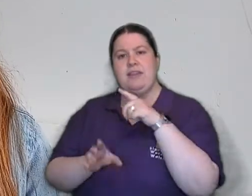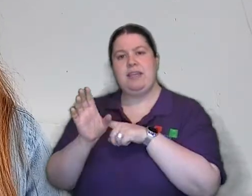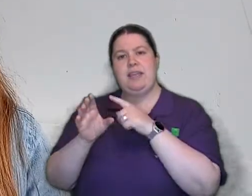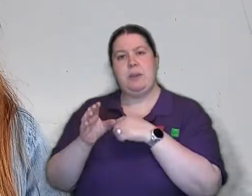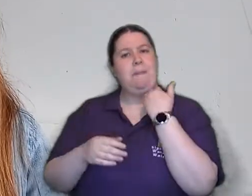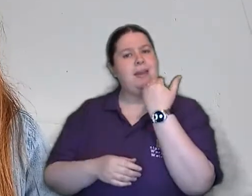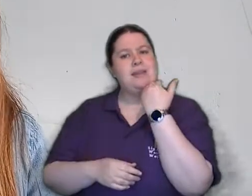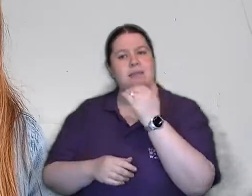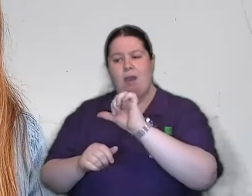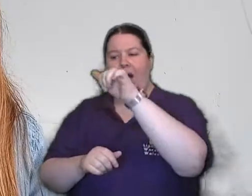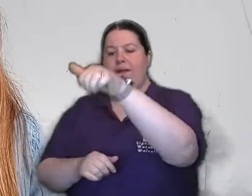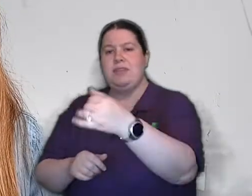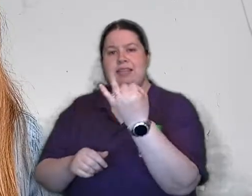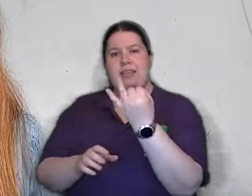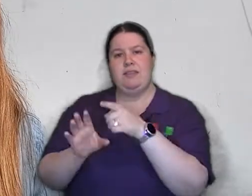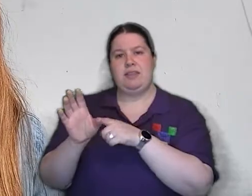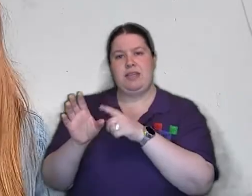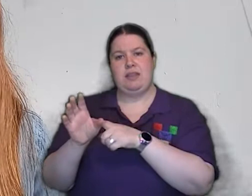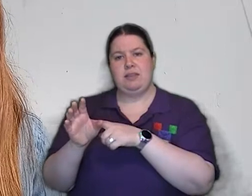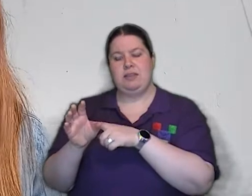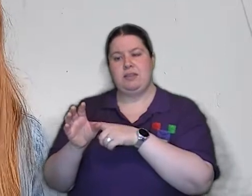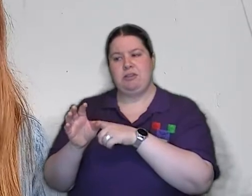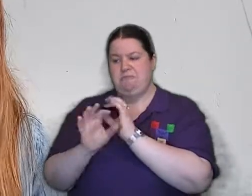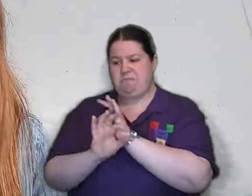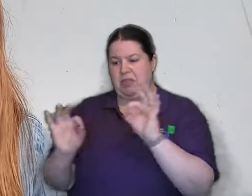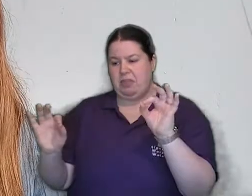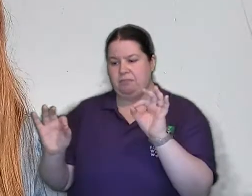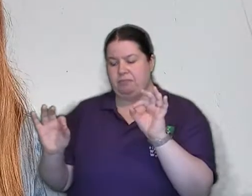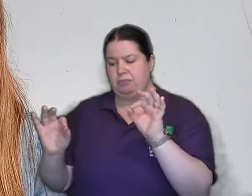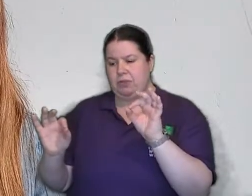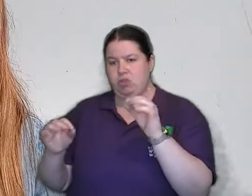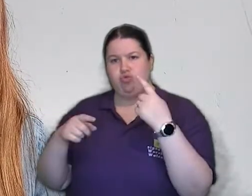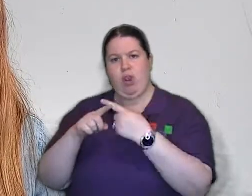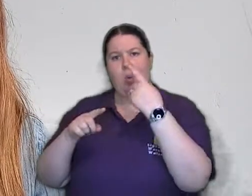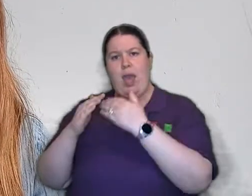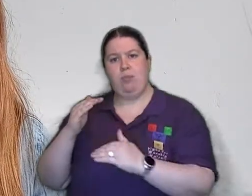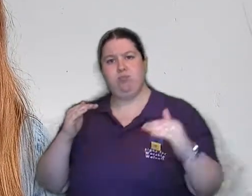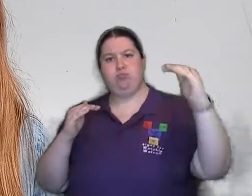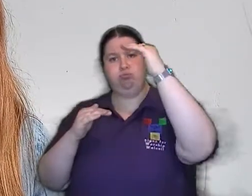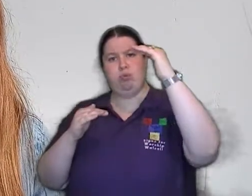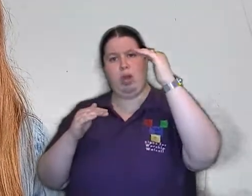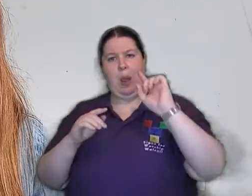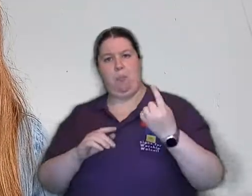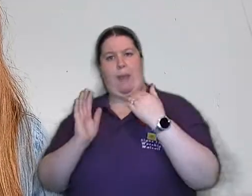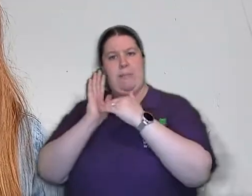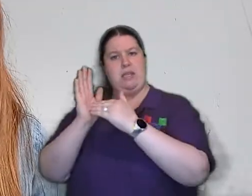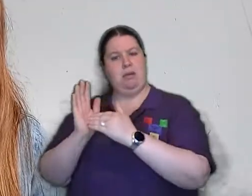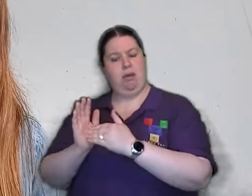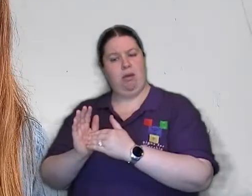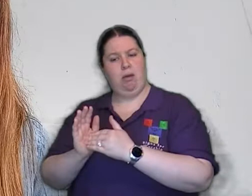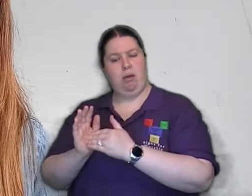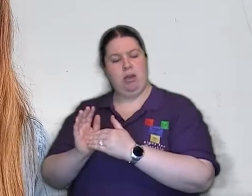plenty, followed by 7 years of famine. Instantly, he's elevated to the position of Prime Minister of Egypt, where